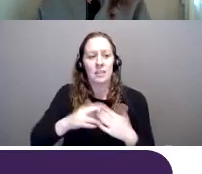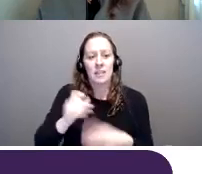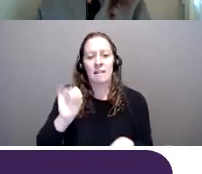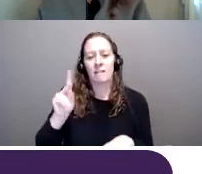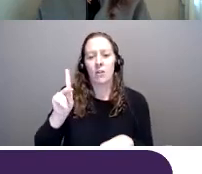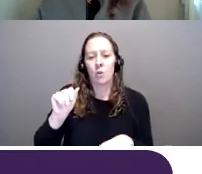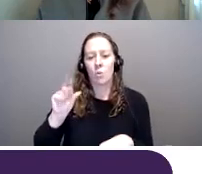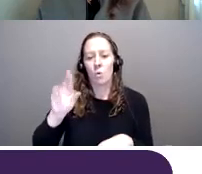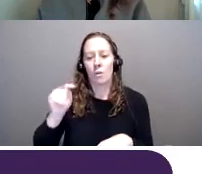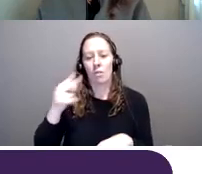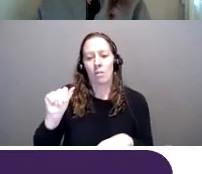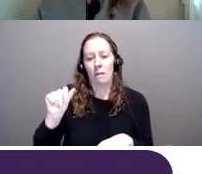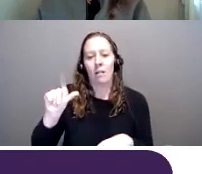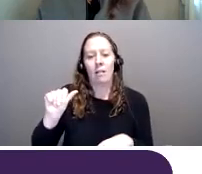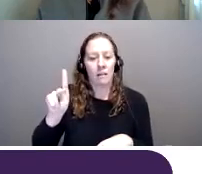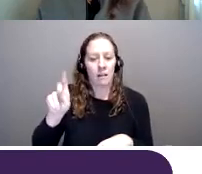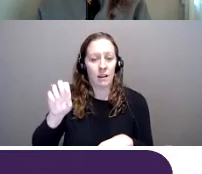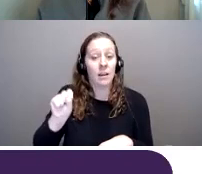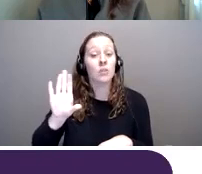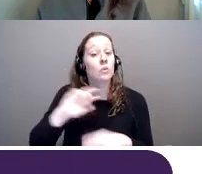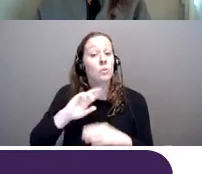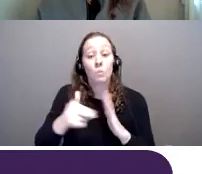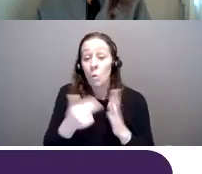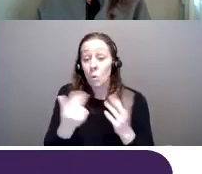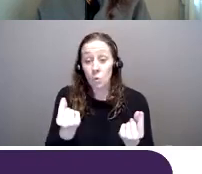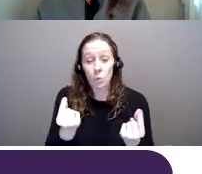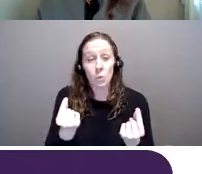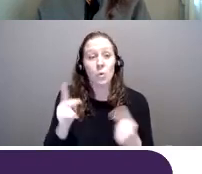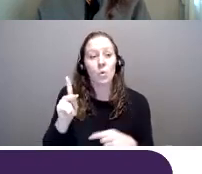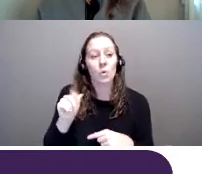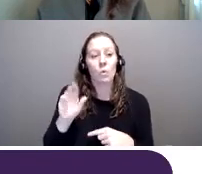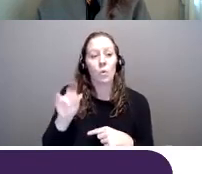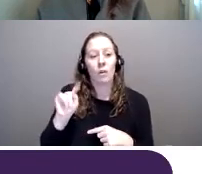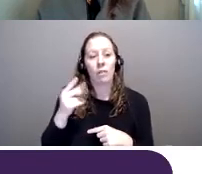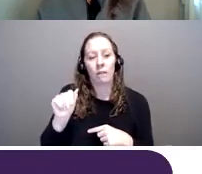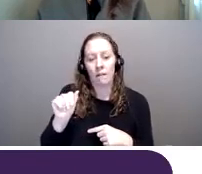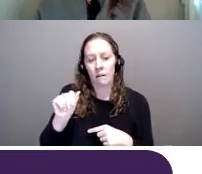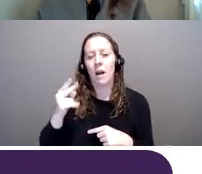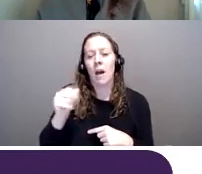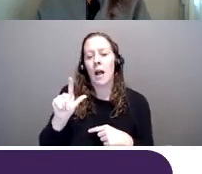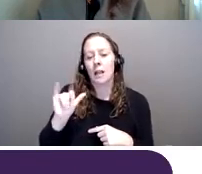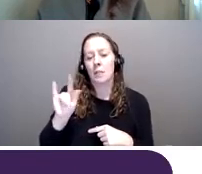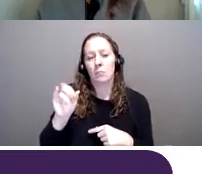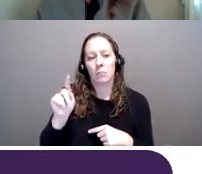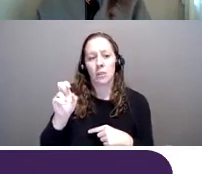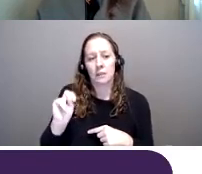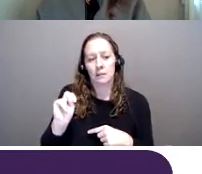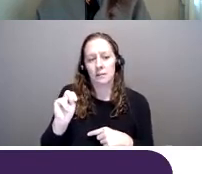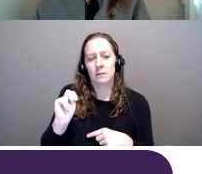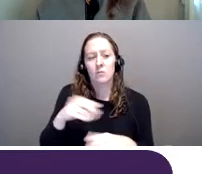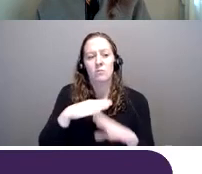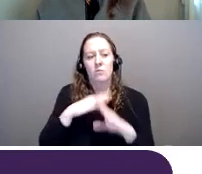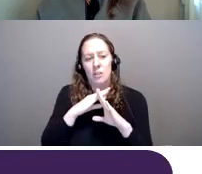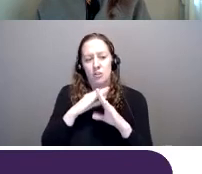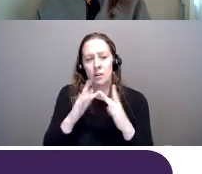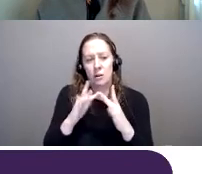participates as part of her role on the Kawartha Haliburton Elder Abuse Prevention Network. In the past, Tammy